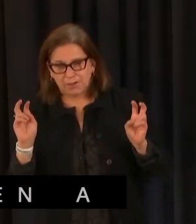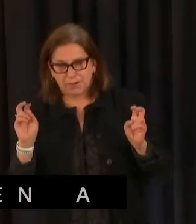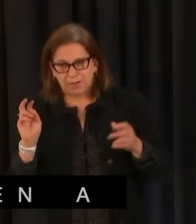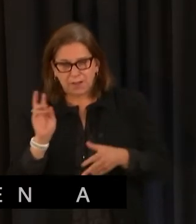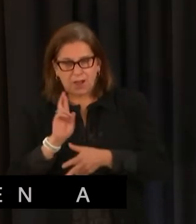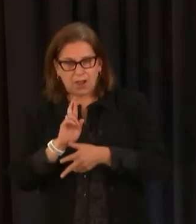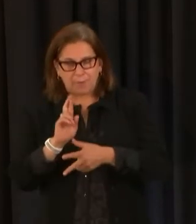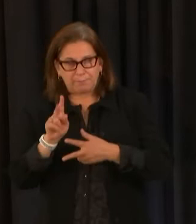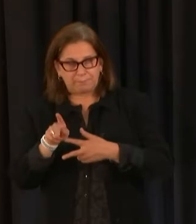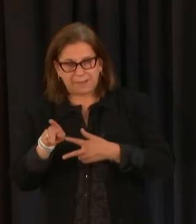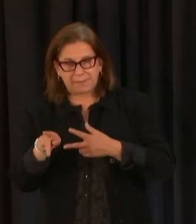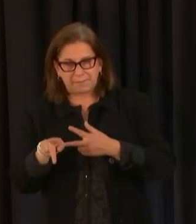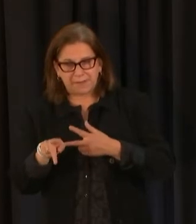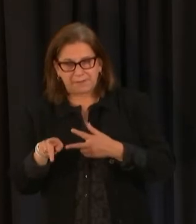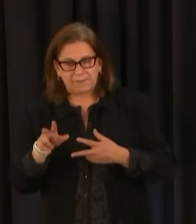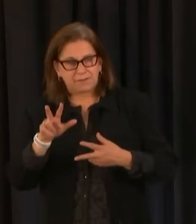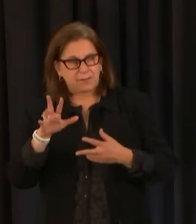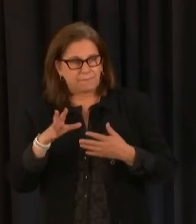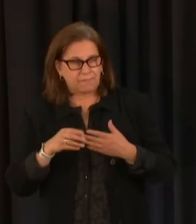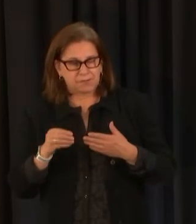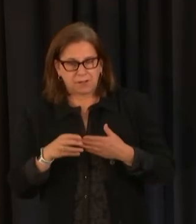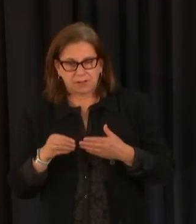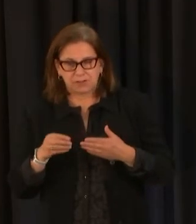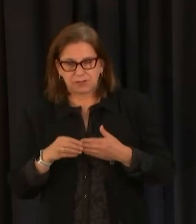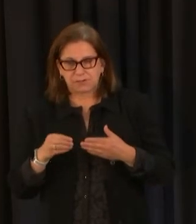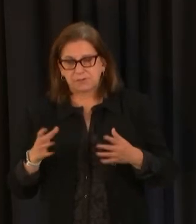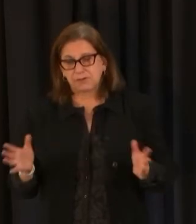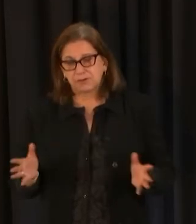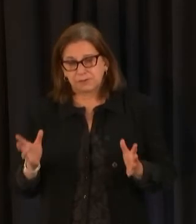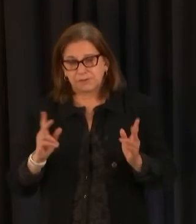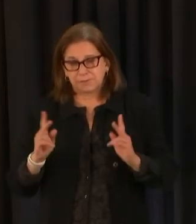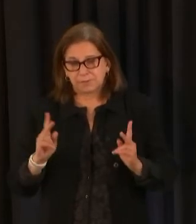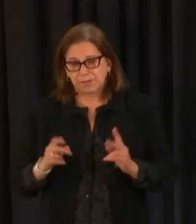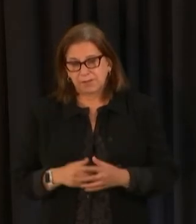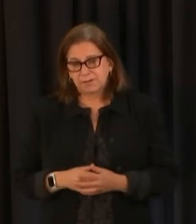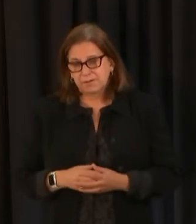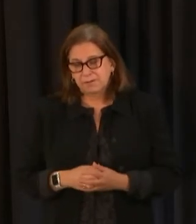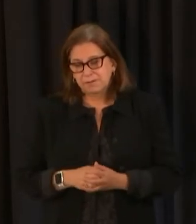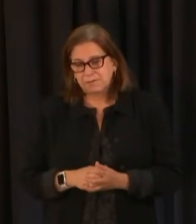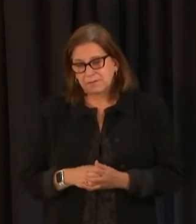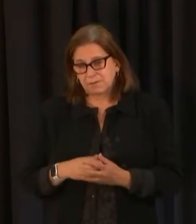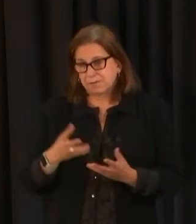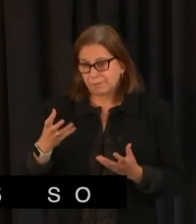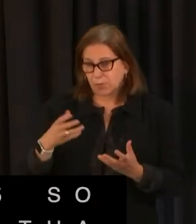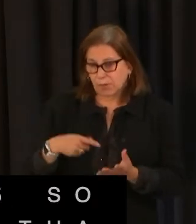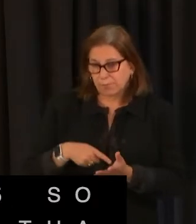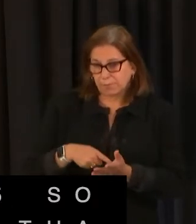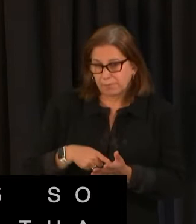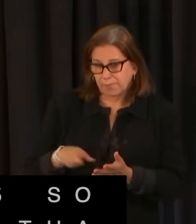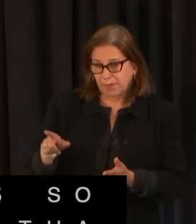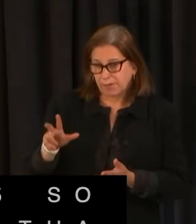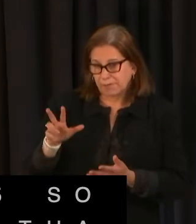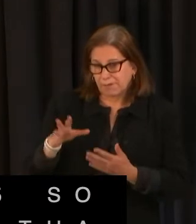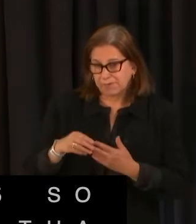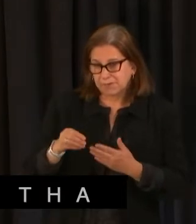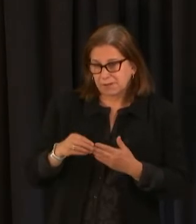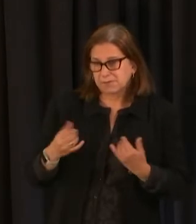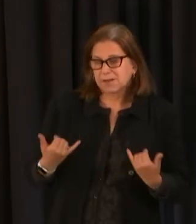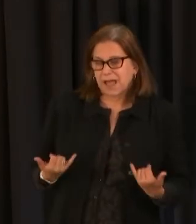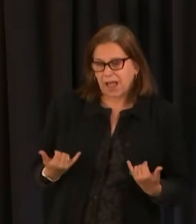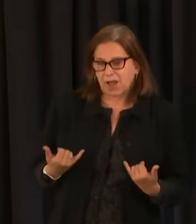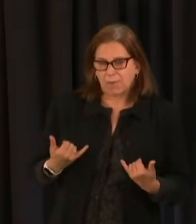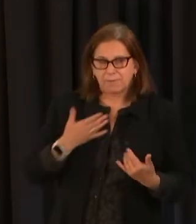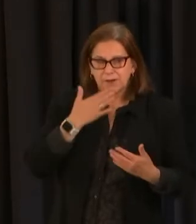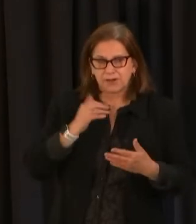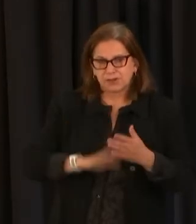RPP is $35. So we are encouraging people that if they want to pay the $35, they need to do so before the June